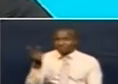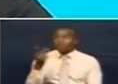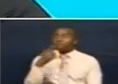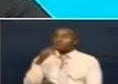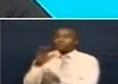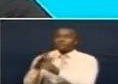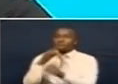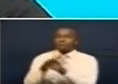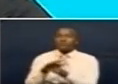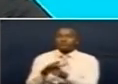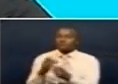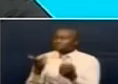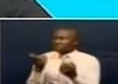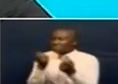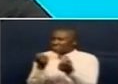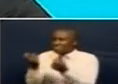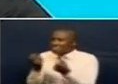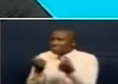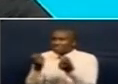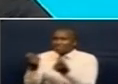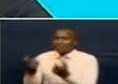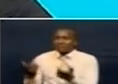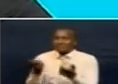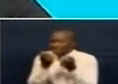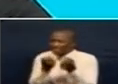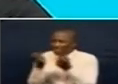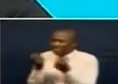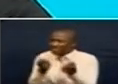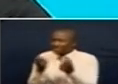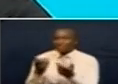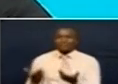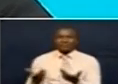a goat's gizzards. Okay. They've been promised a goat's gizzards.